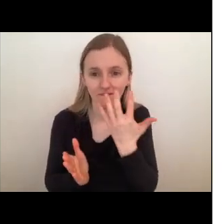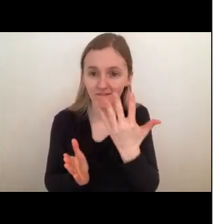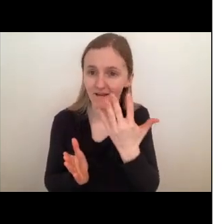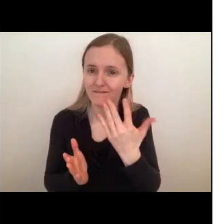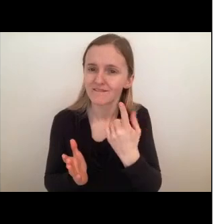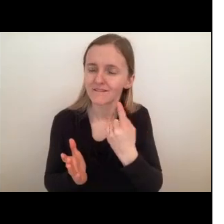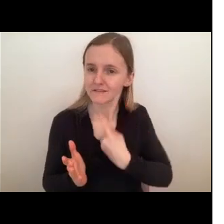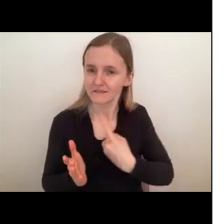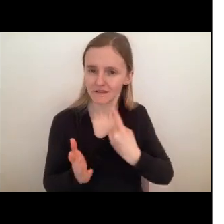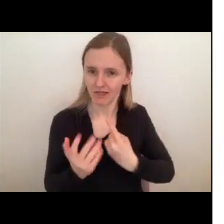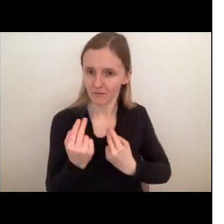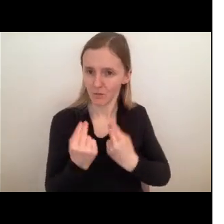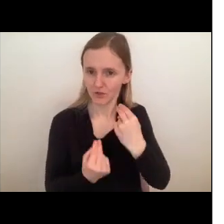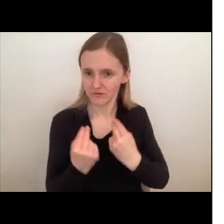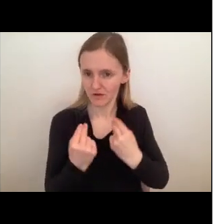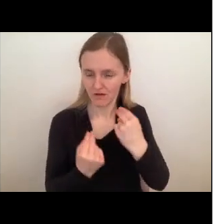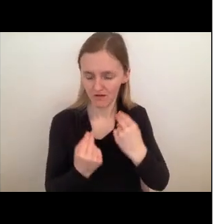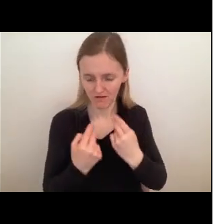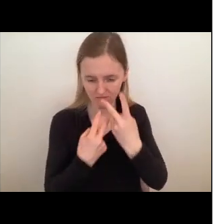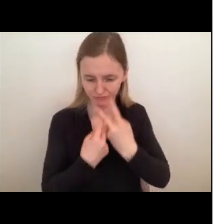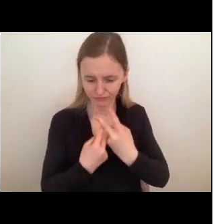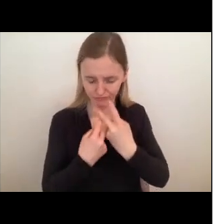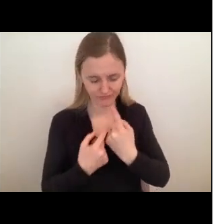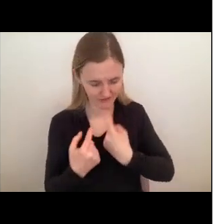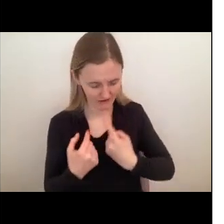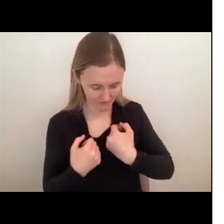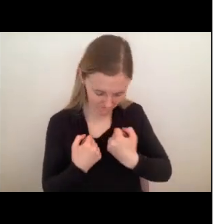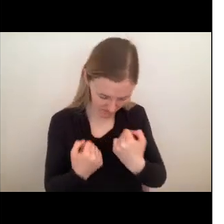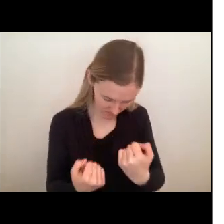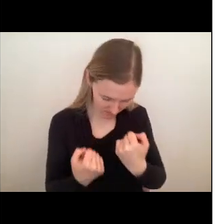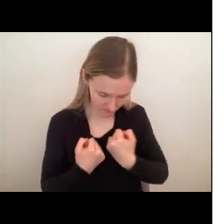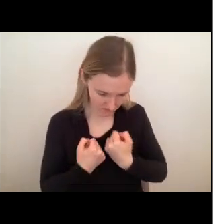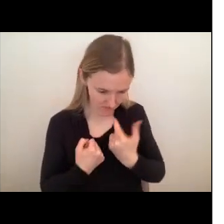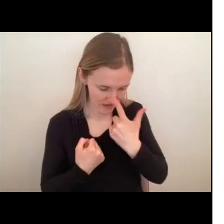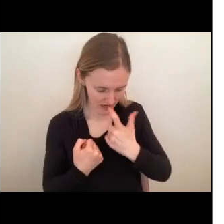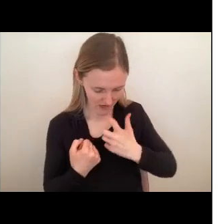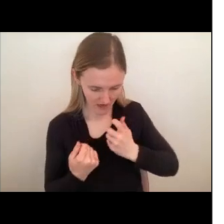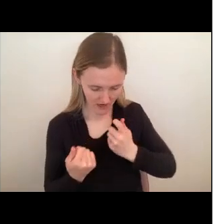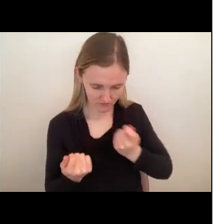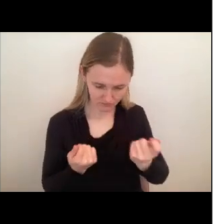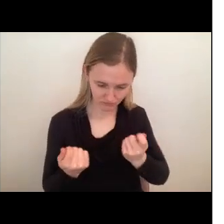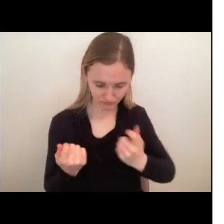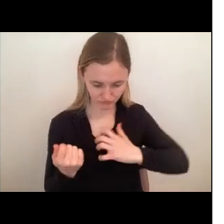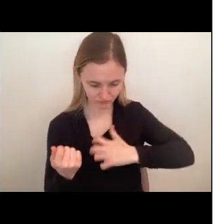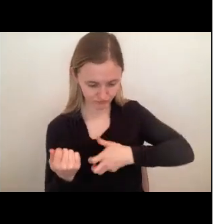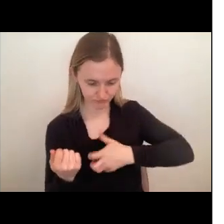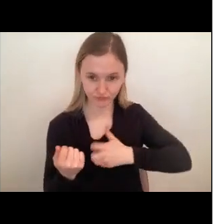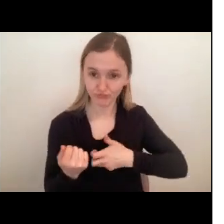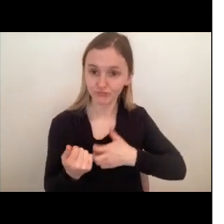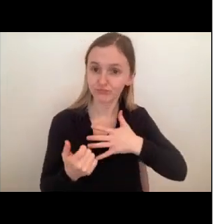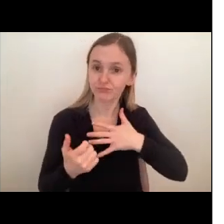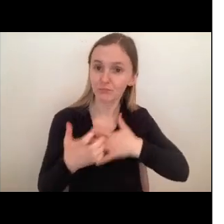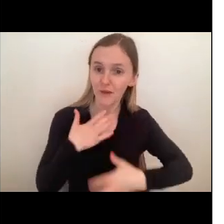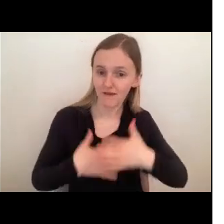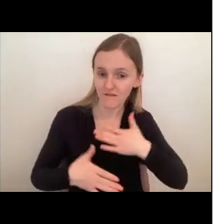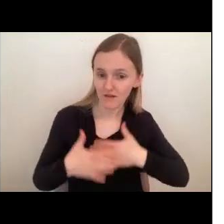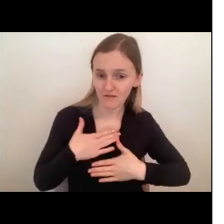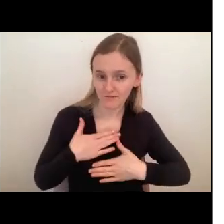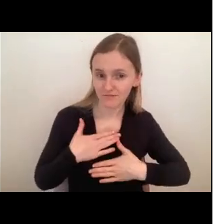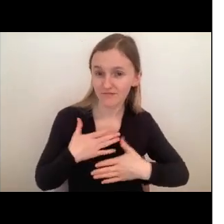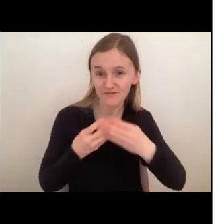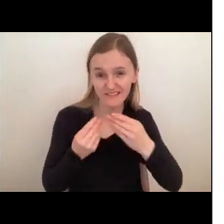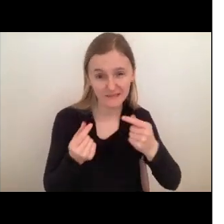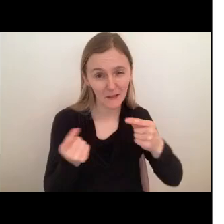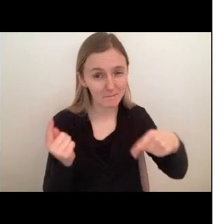we're doing in the moment, being able to check in with ourselves, being able to adjust our behaviours. Again, for some of our young people,